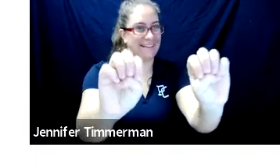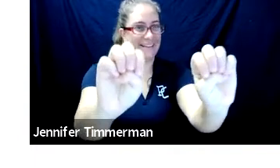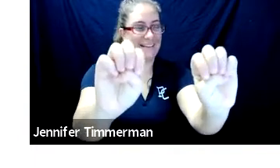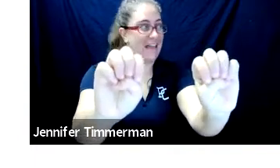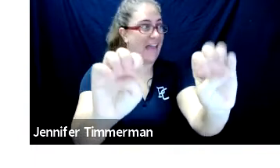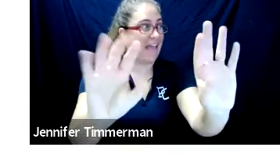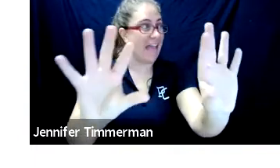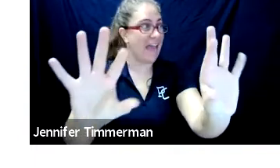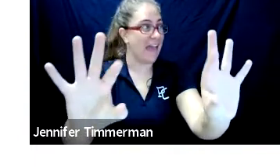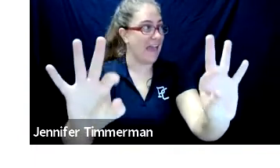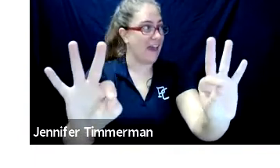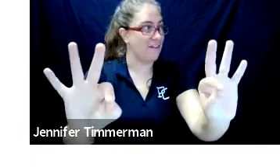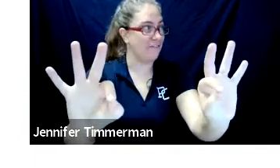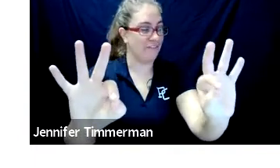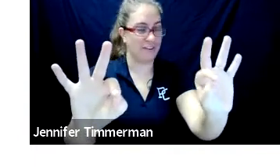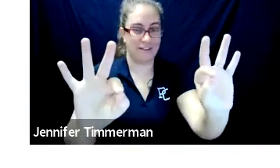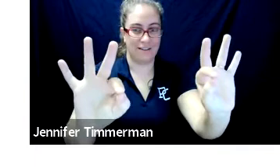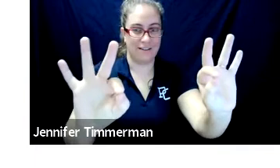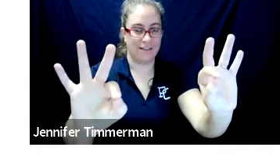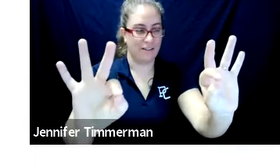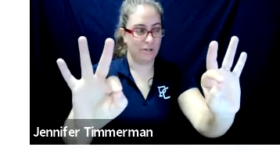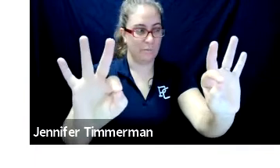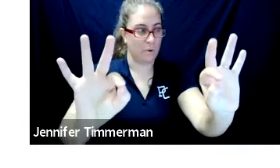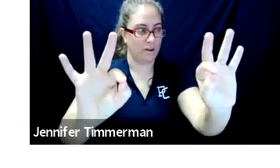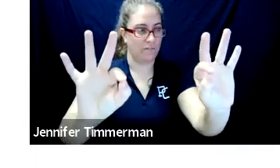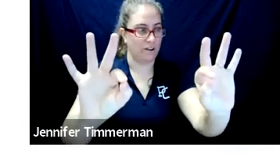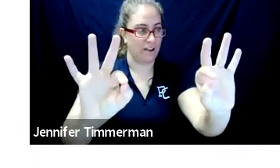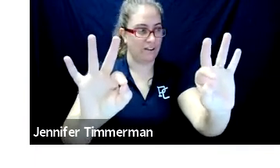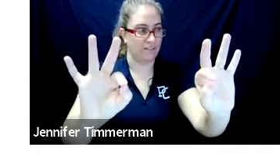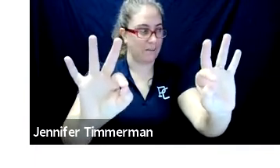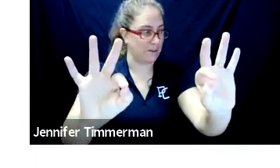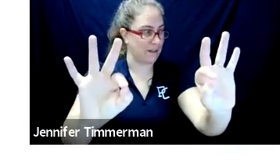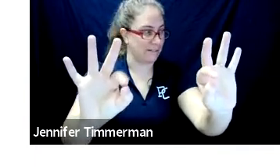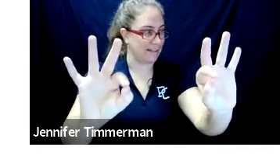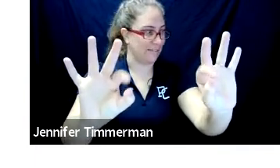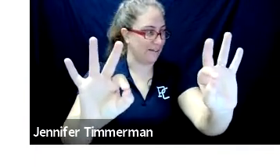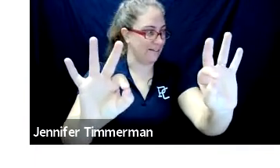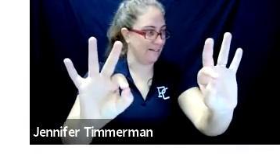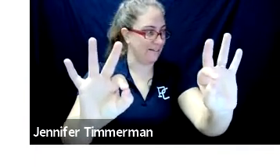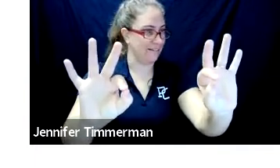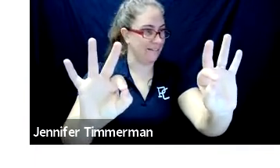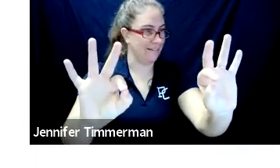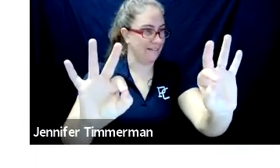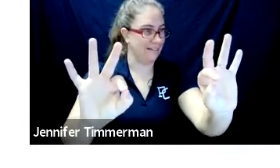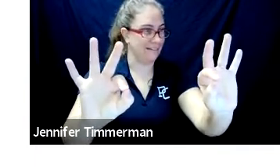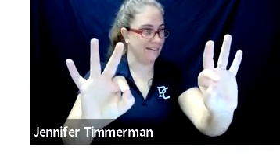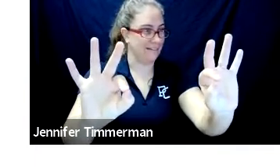Good. F, your pointer finger and your thumb are coming together here.